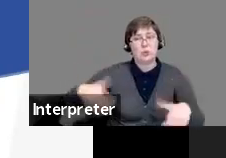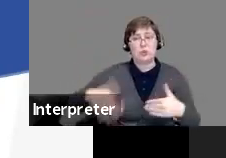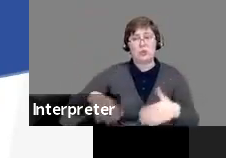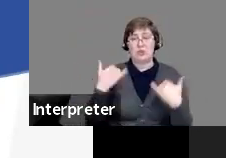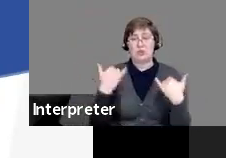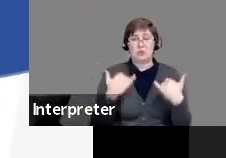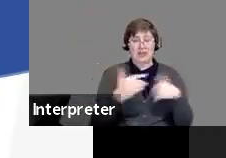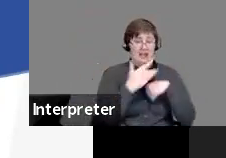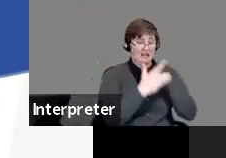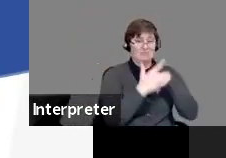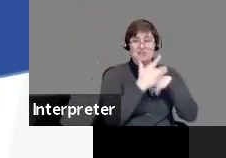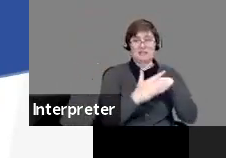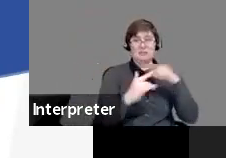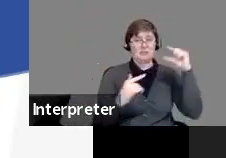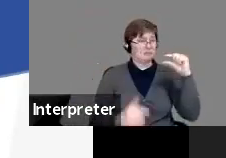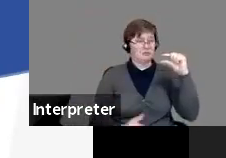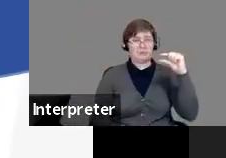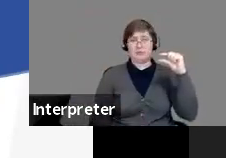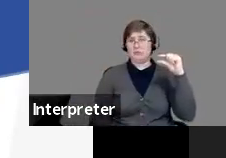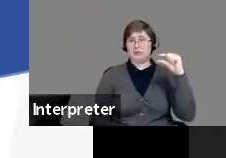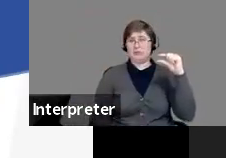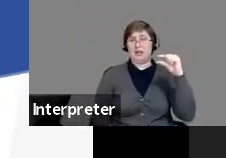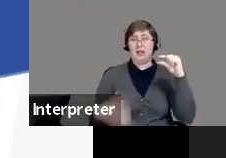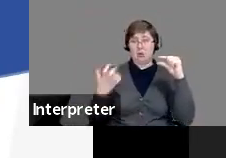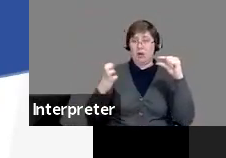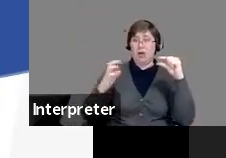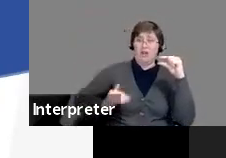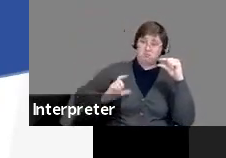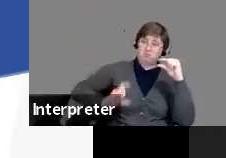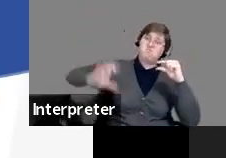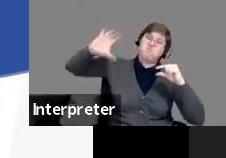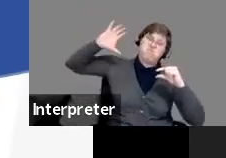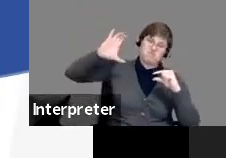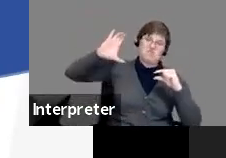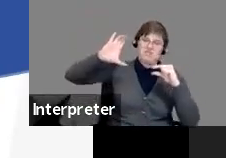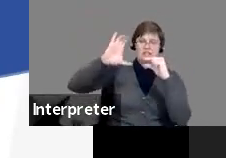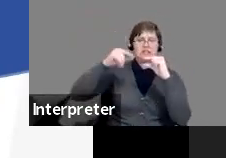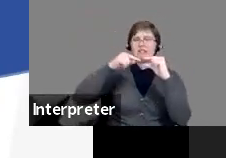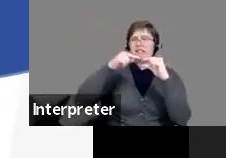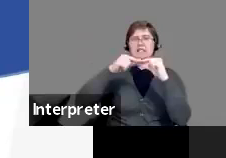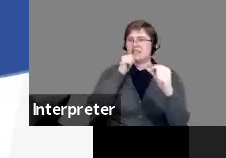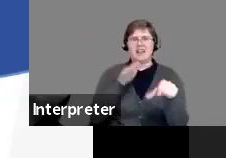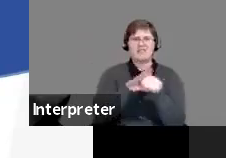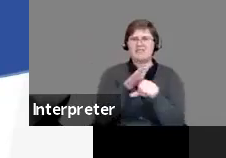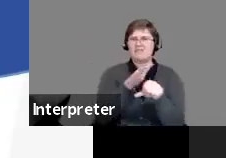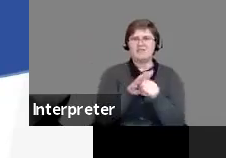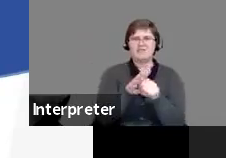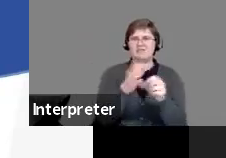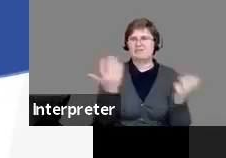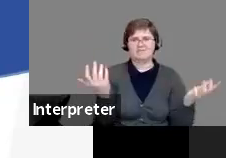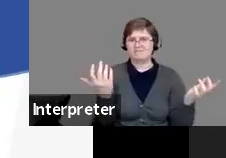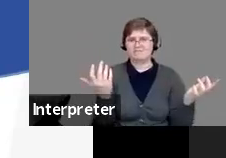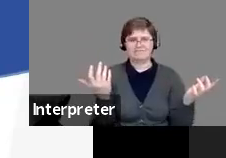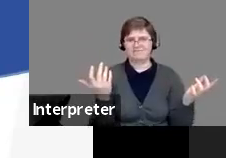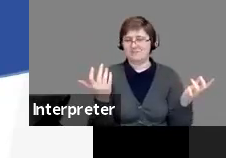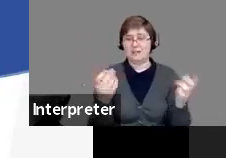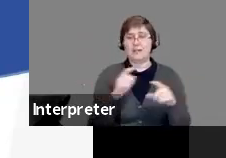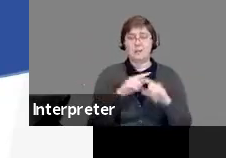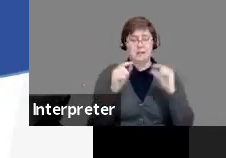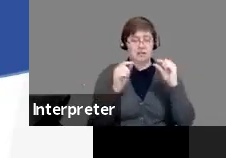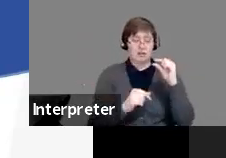right now is throttled down. It's not coming as fast as any of us wanted to. But as those